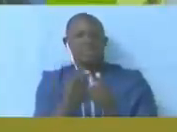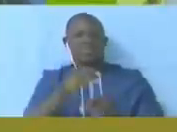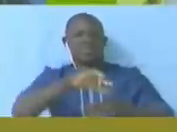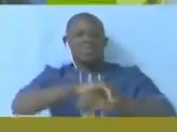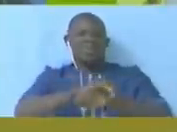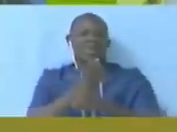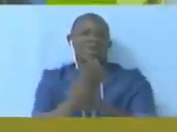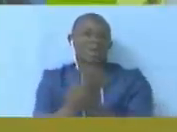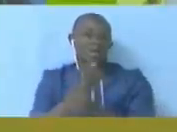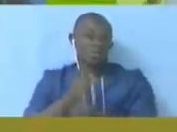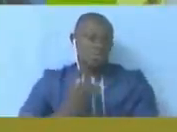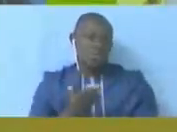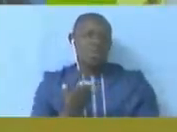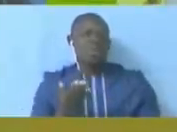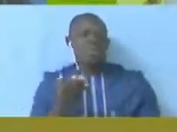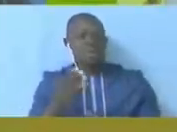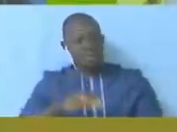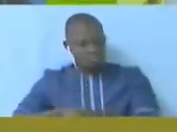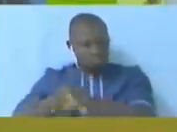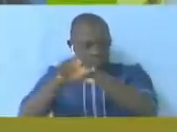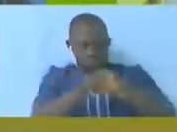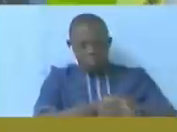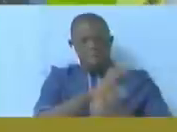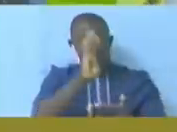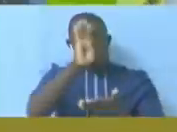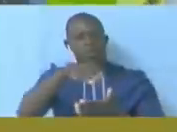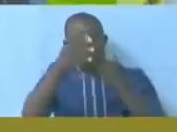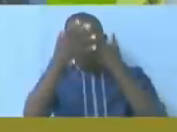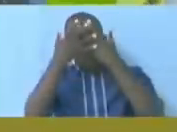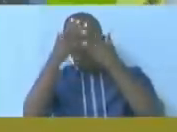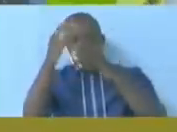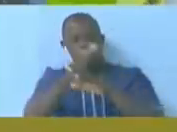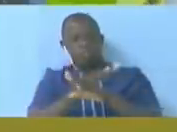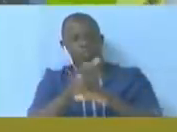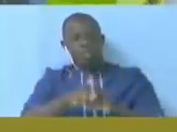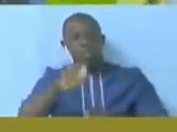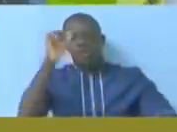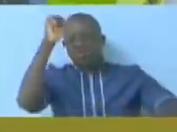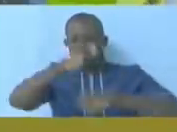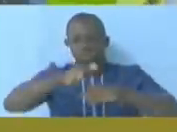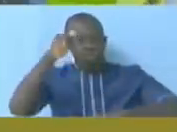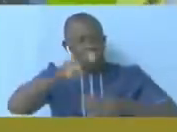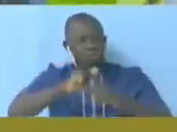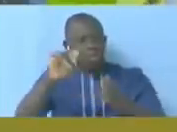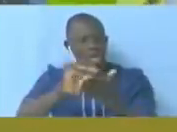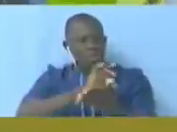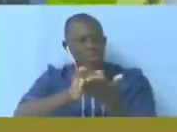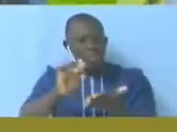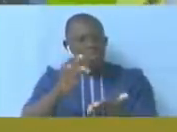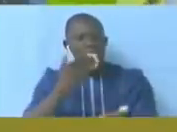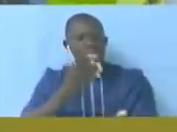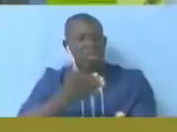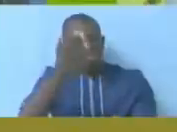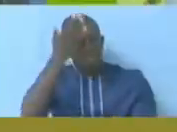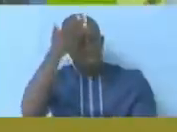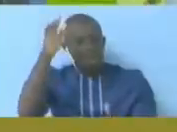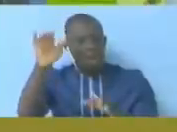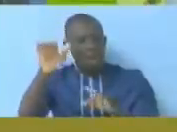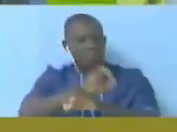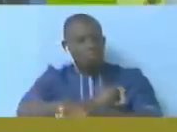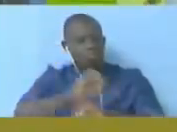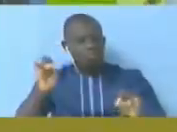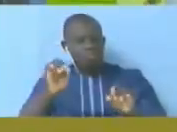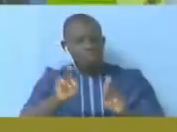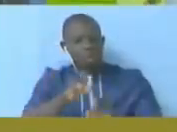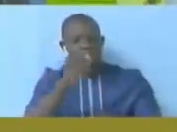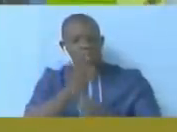Yamuta. Brought a mile two. Yasamba mile two. Was tortured naked. Ya tajirinti ya electrocuted.